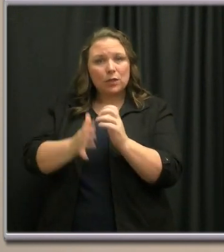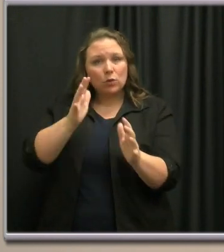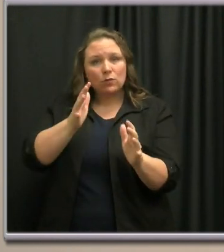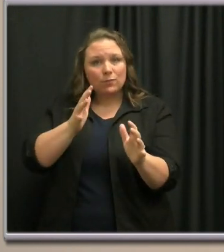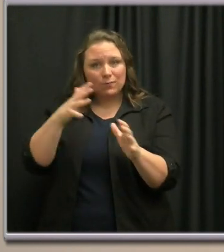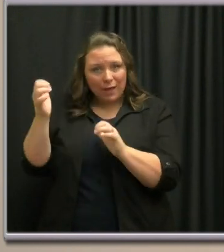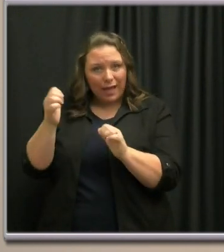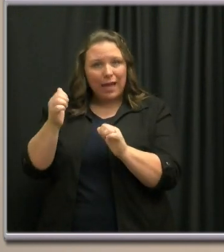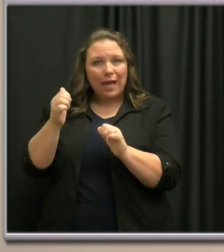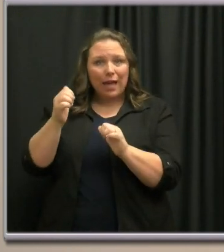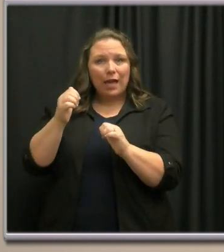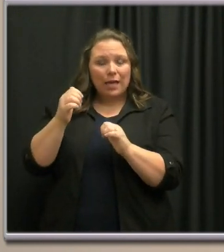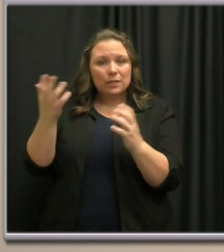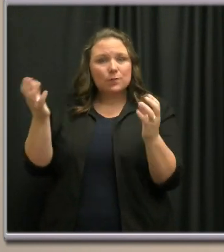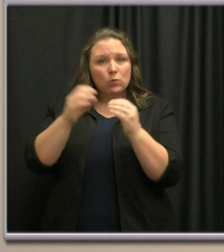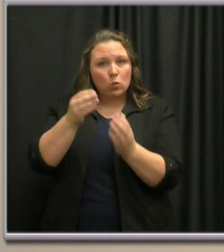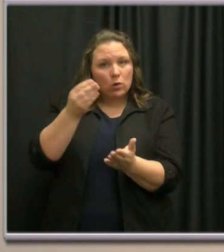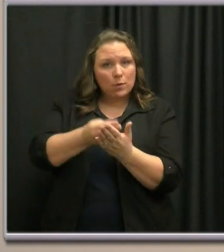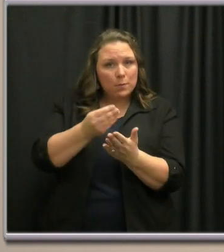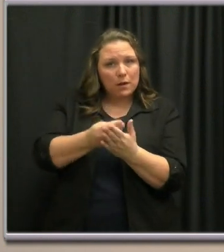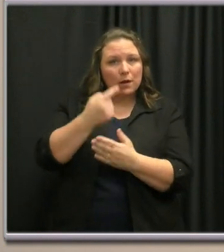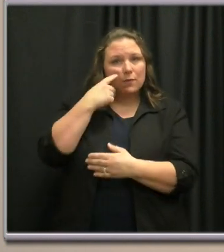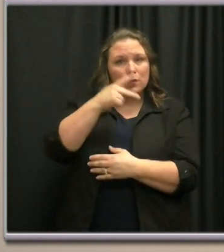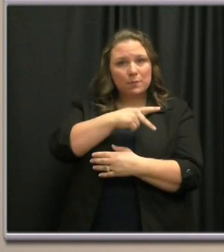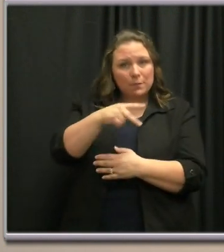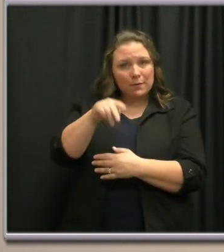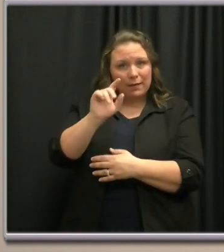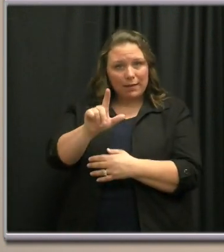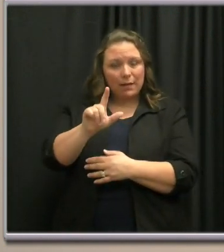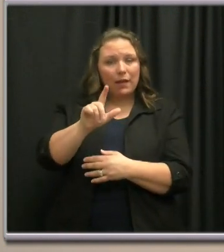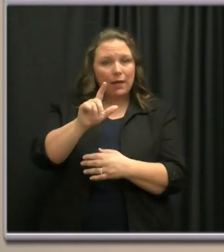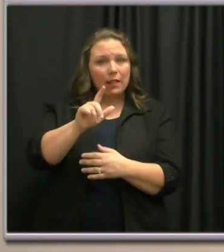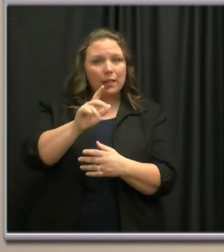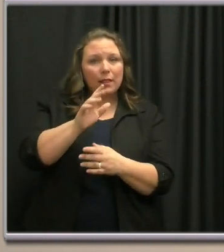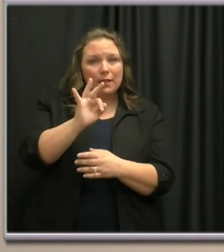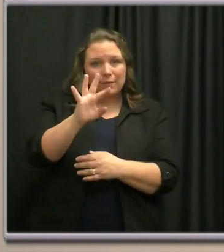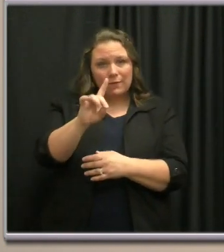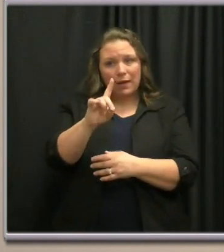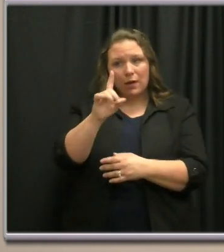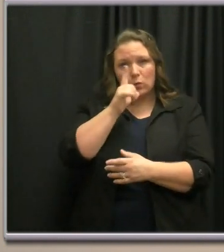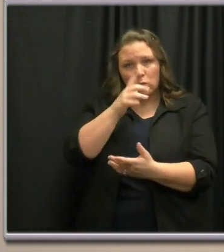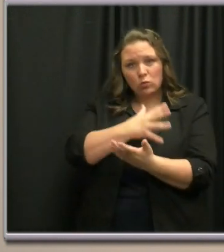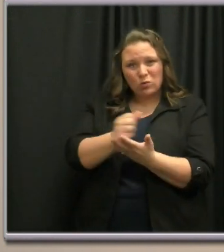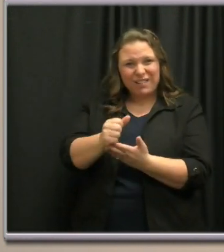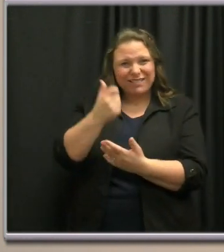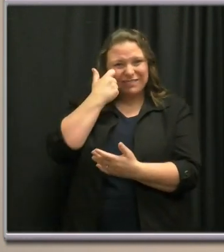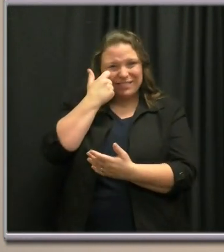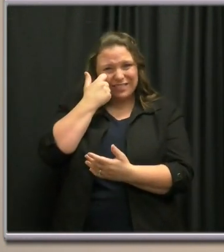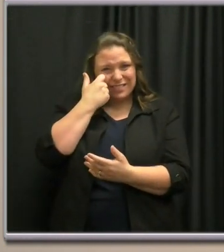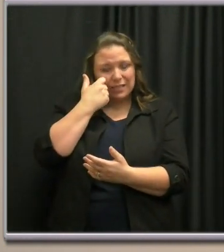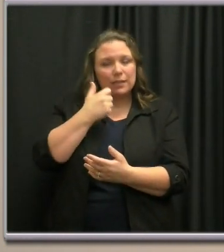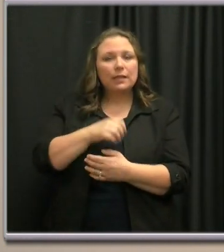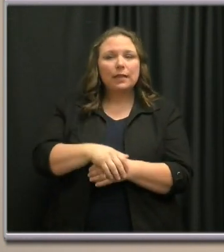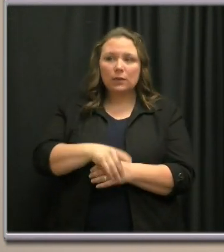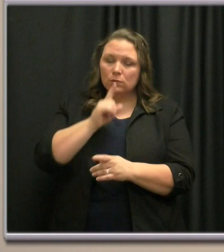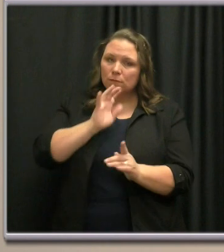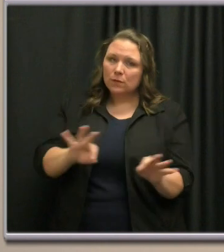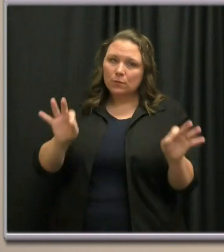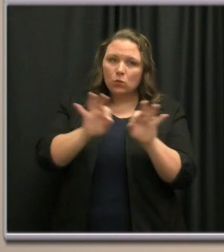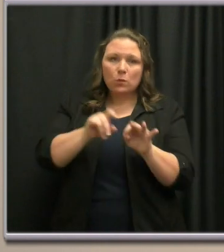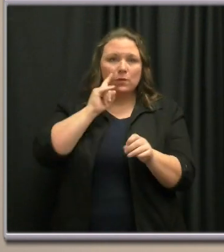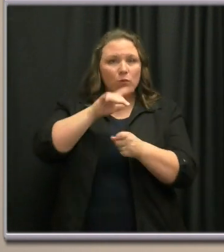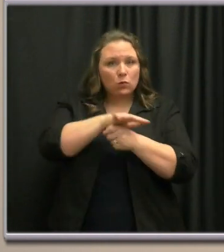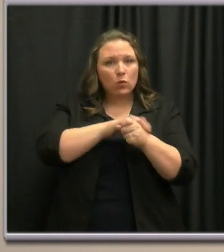present, replenishment of the PPP funds that ran out 2 nights ago. It's critical to our